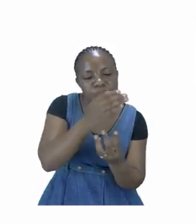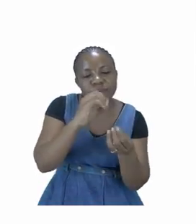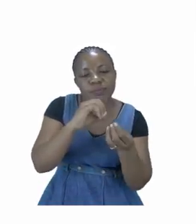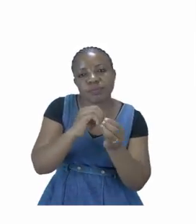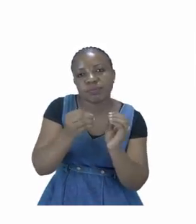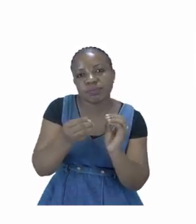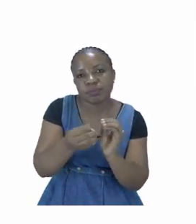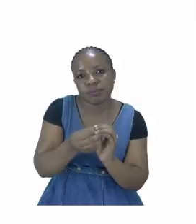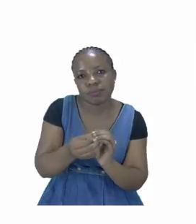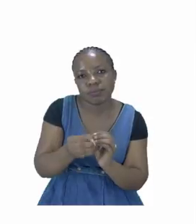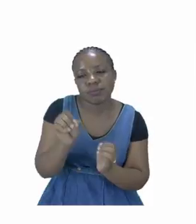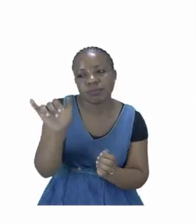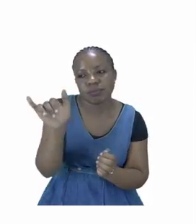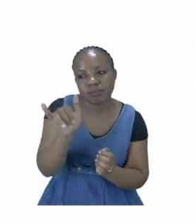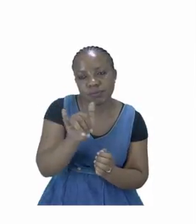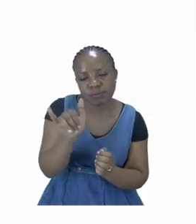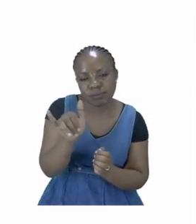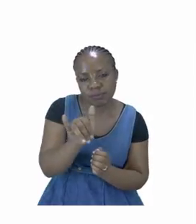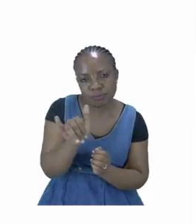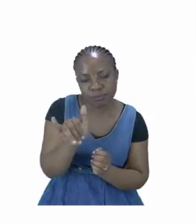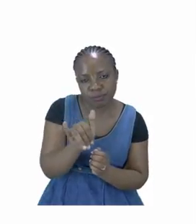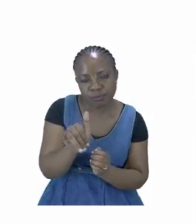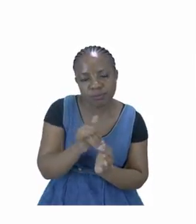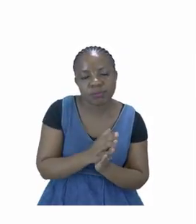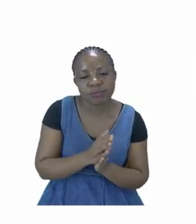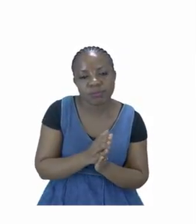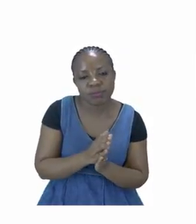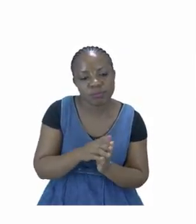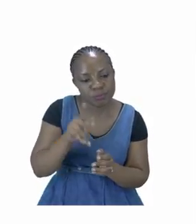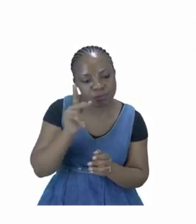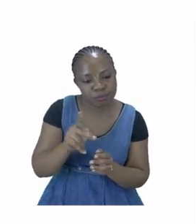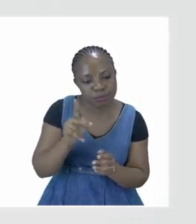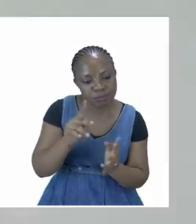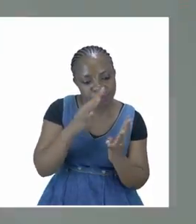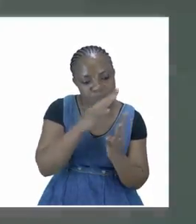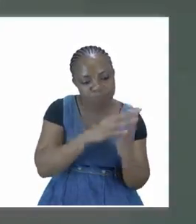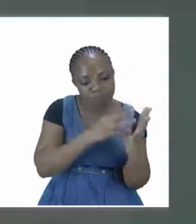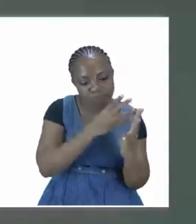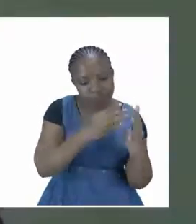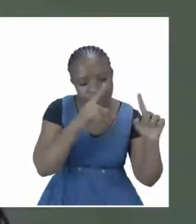out. So let's take a look back at the board.